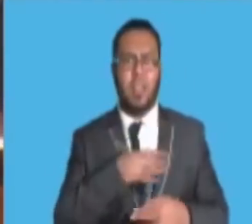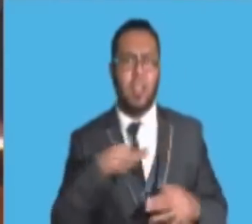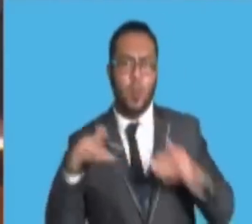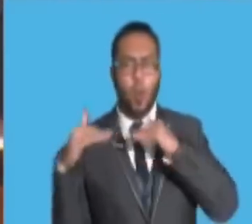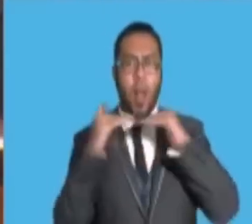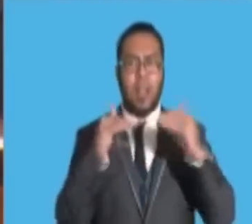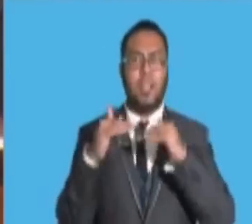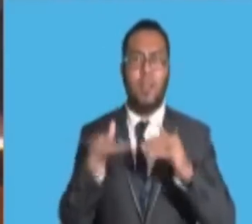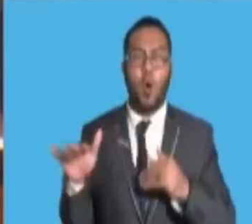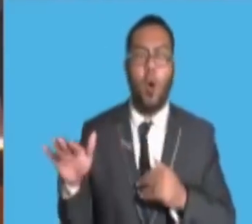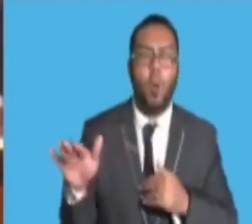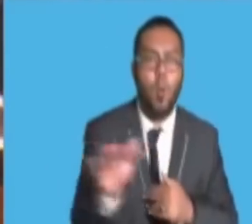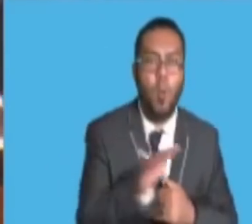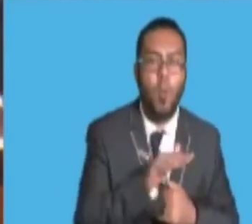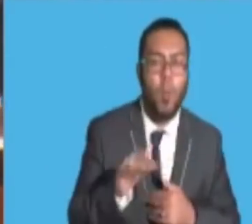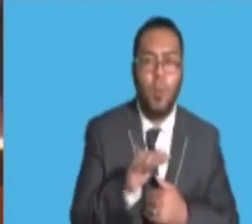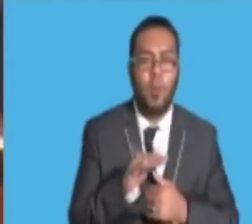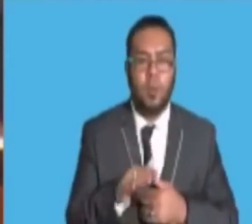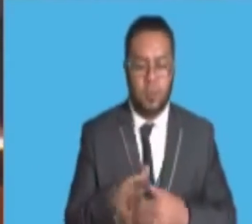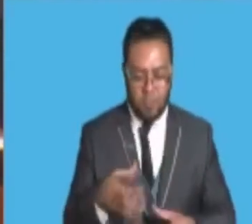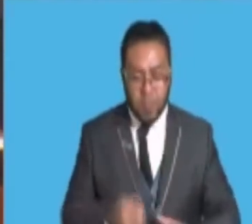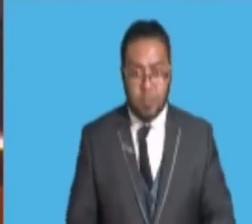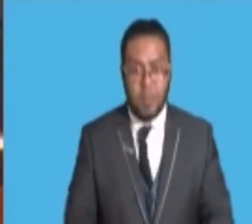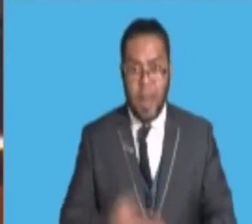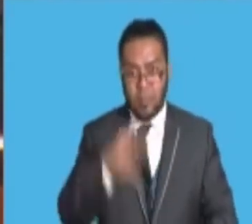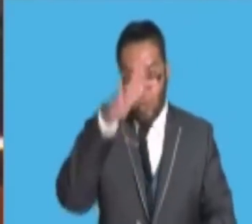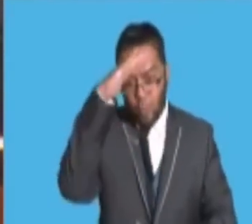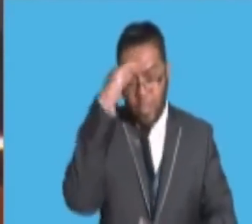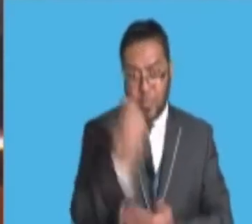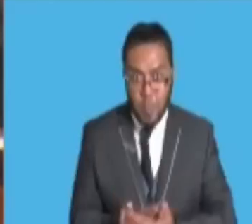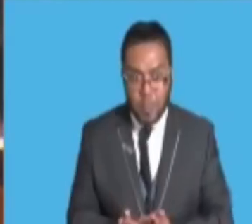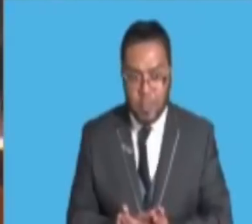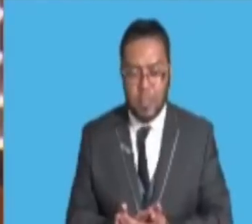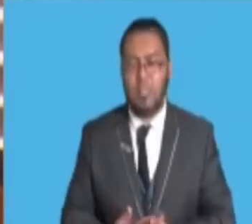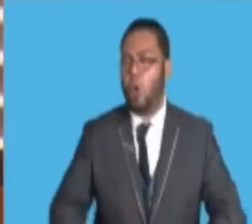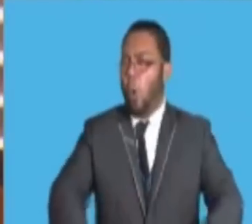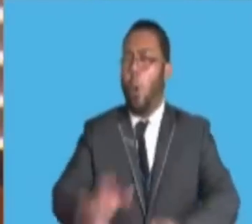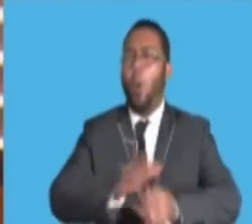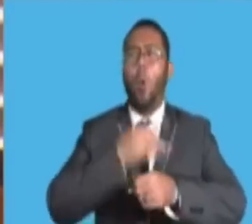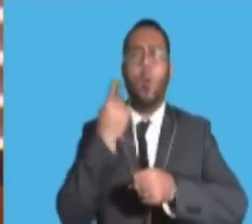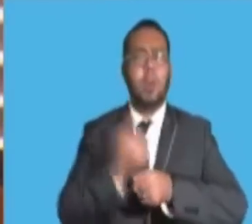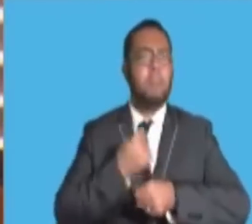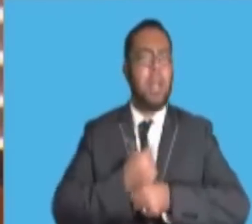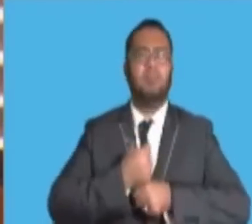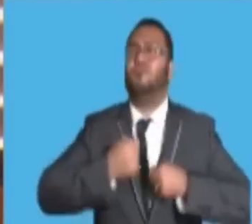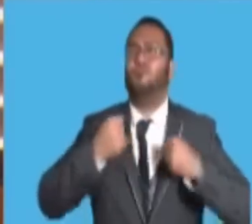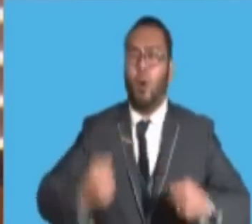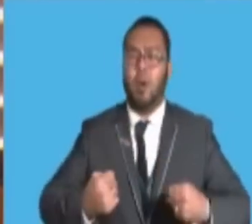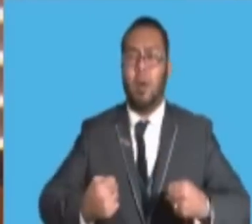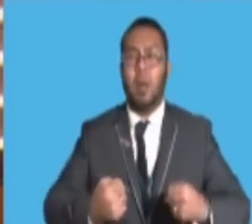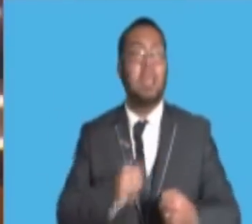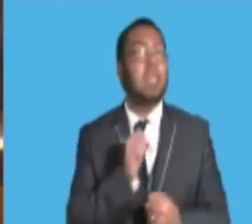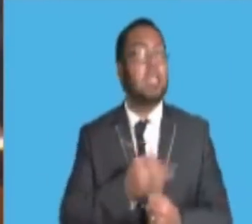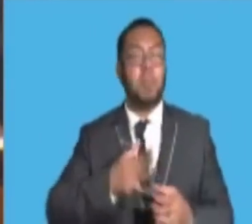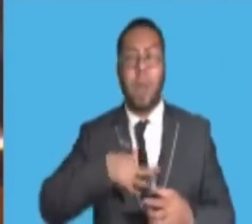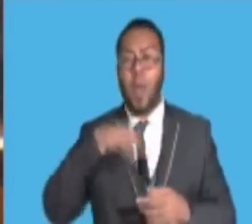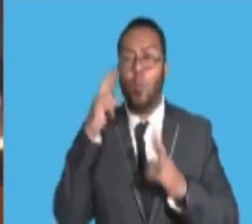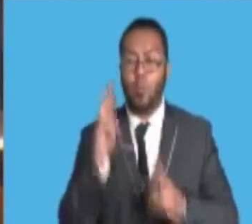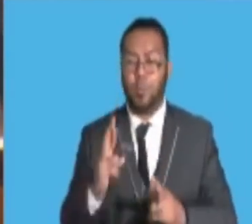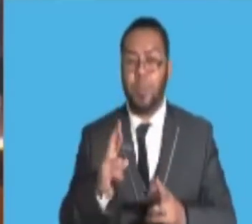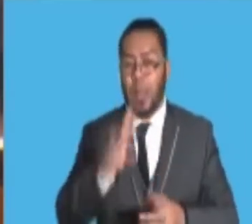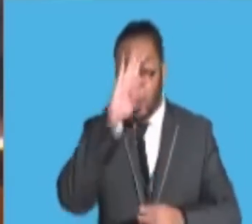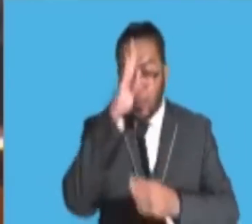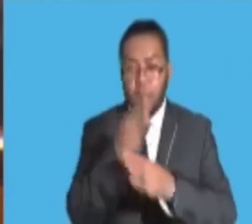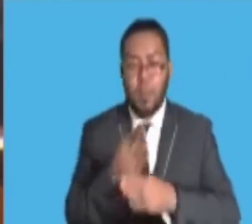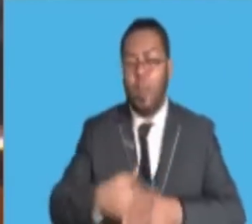for everyone, forged by my childhood experiences, has only been made stronger. It is my sincere wish that